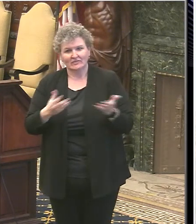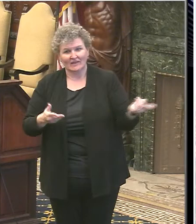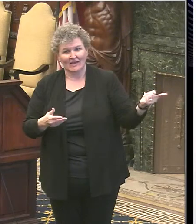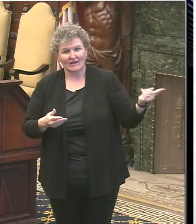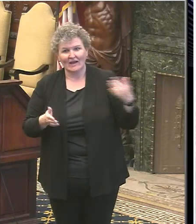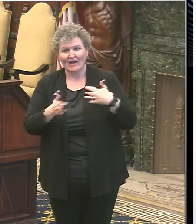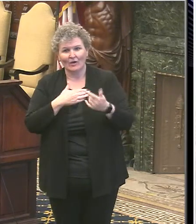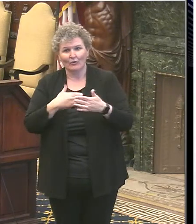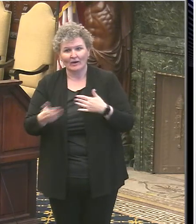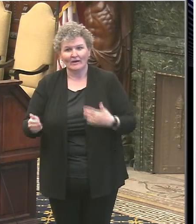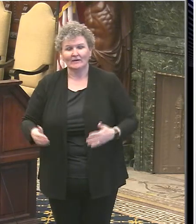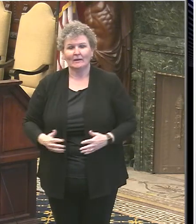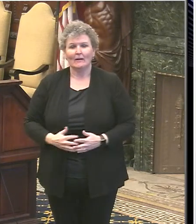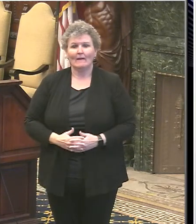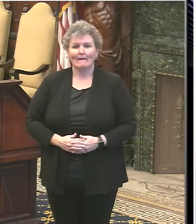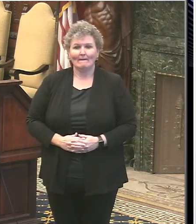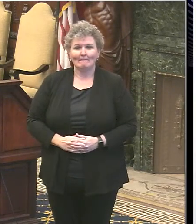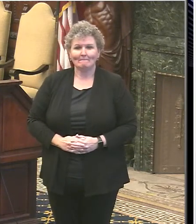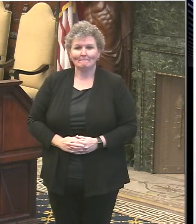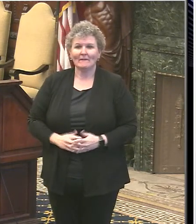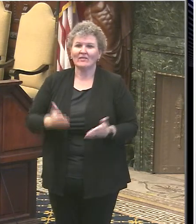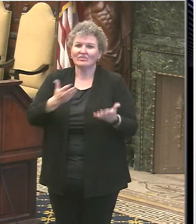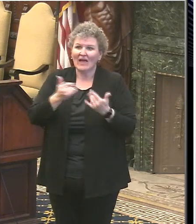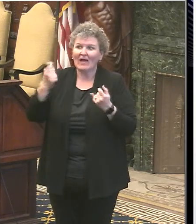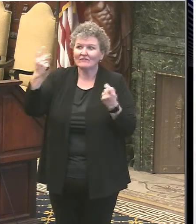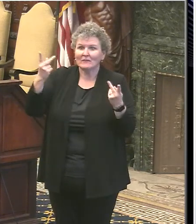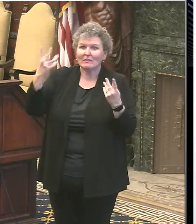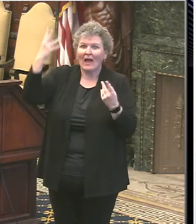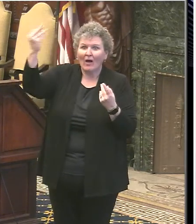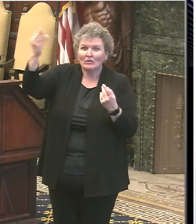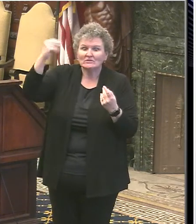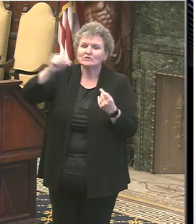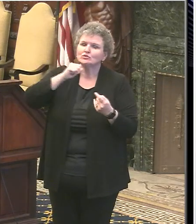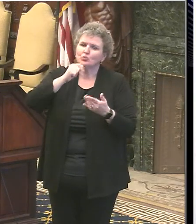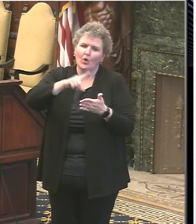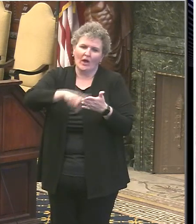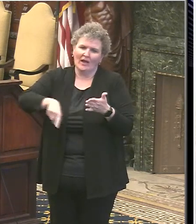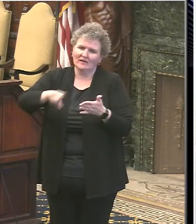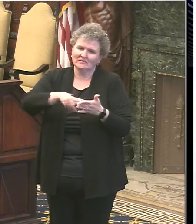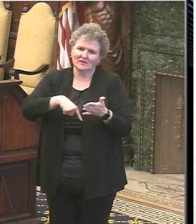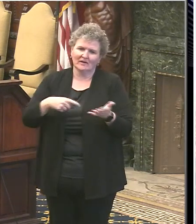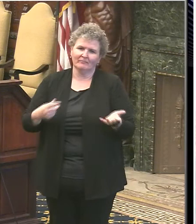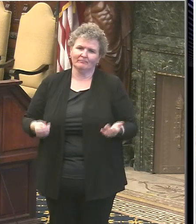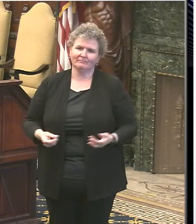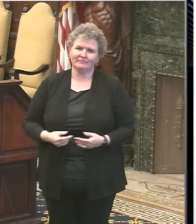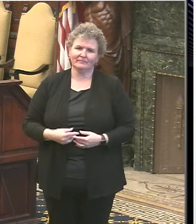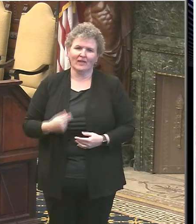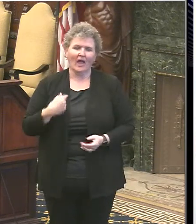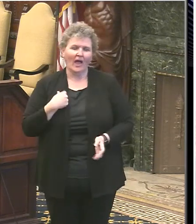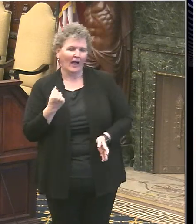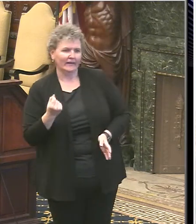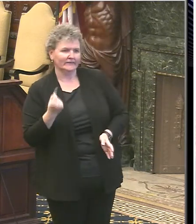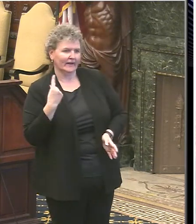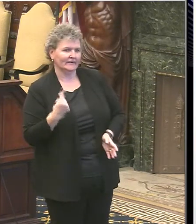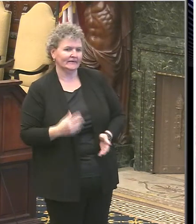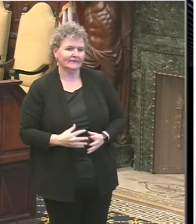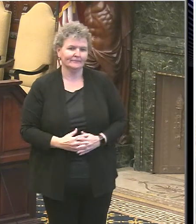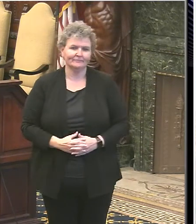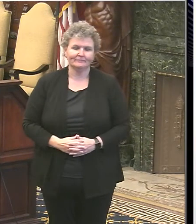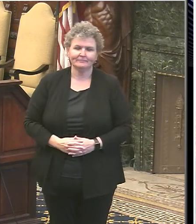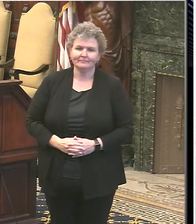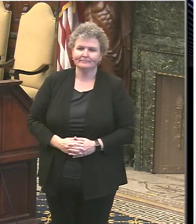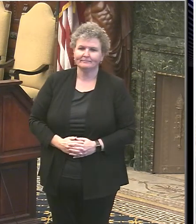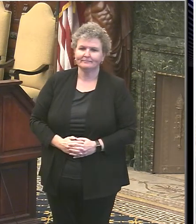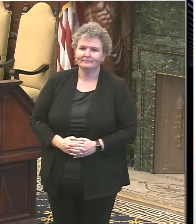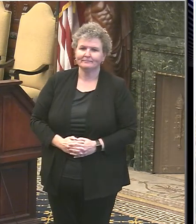sure. So there are many things that are outdoors that are outright canceled. Got it. My other question